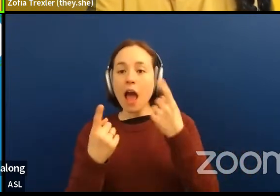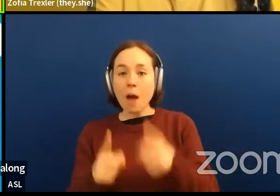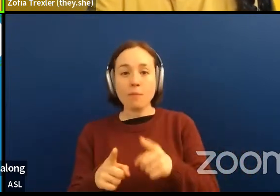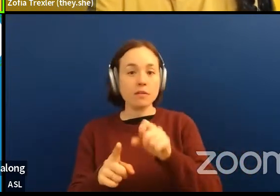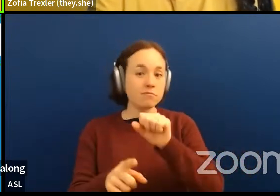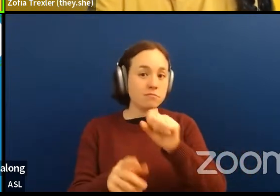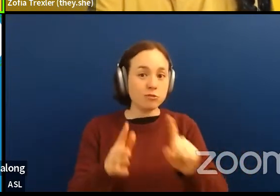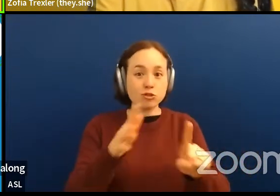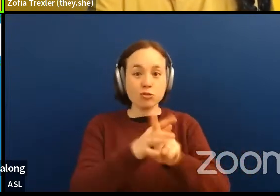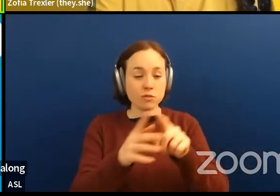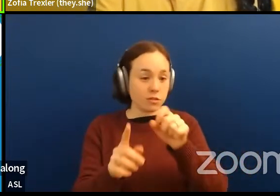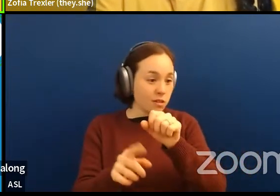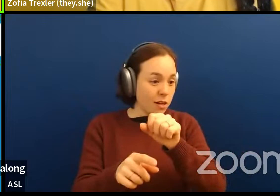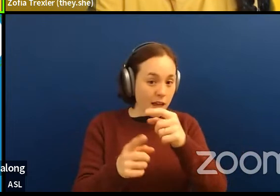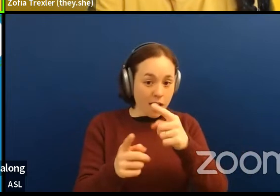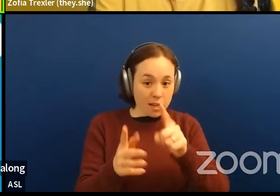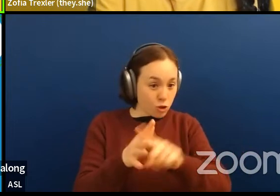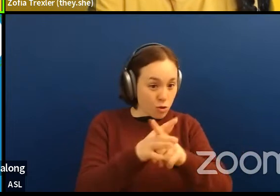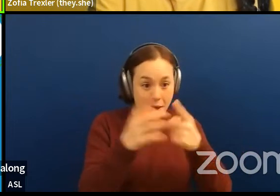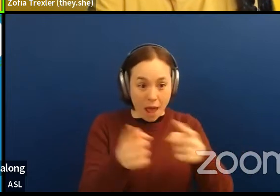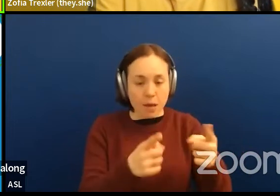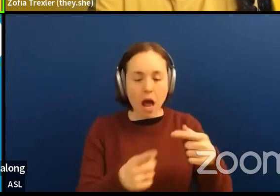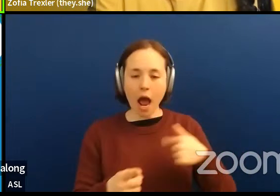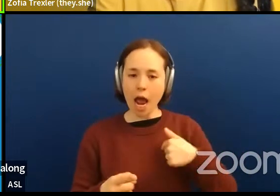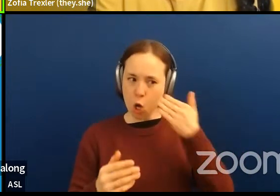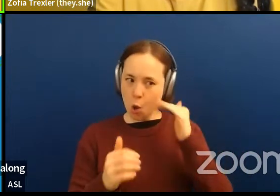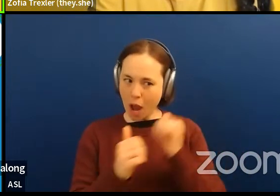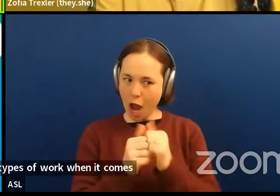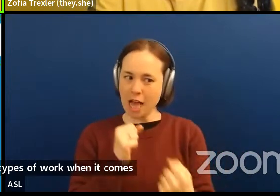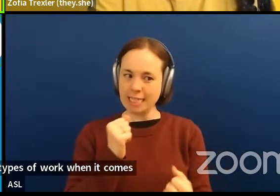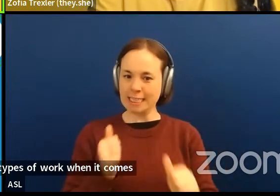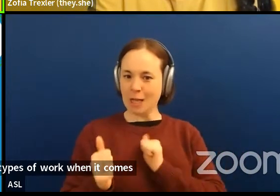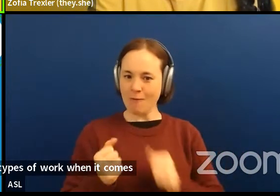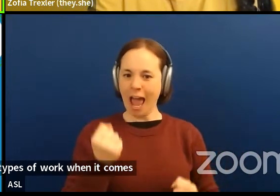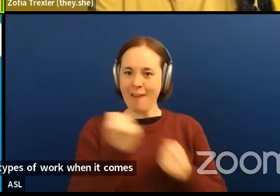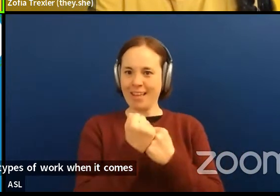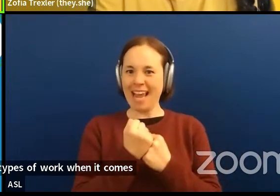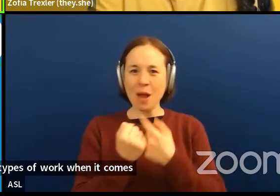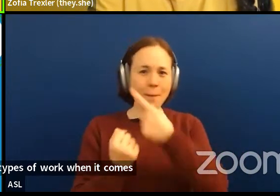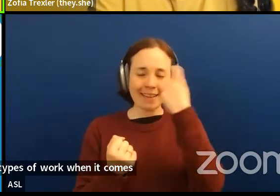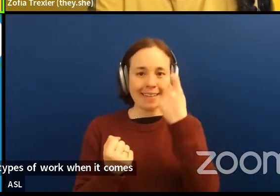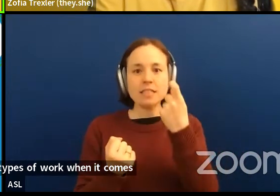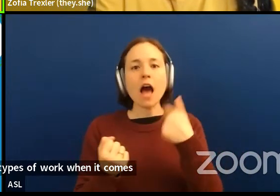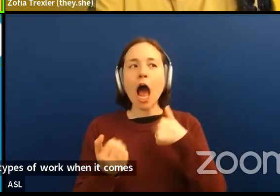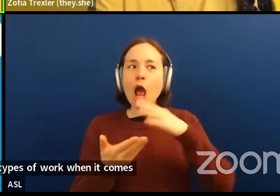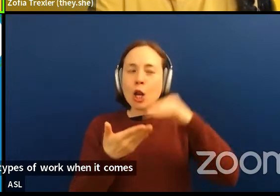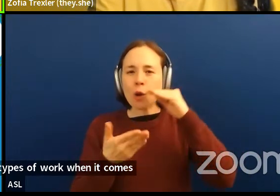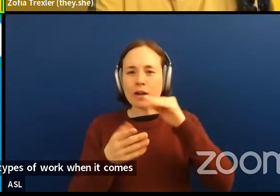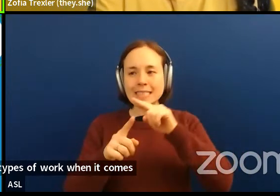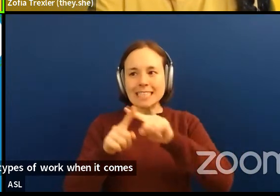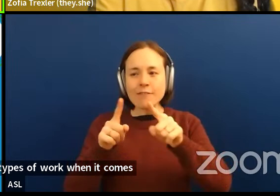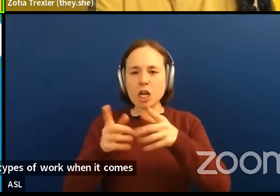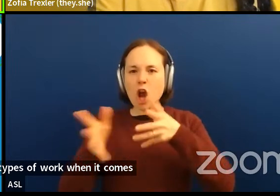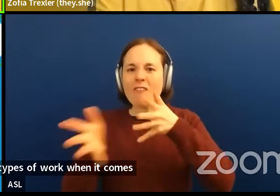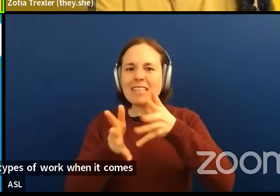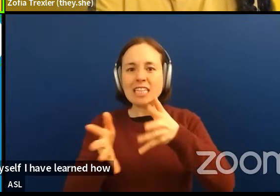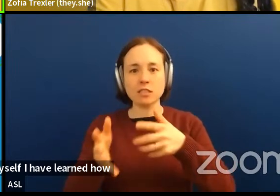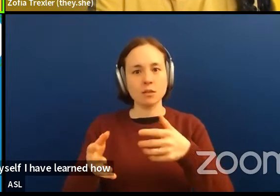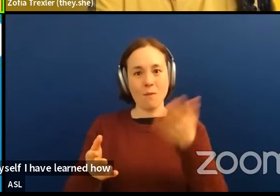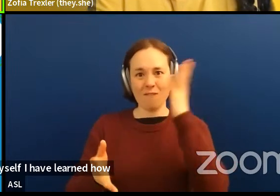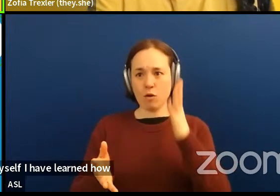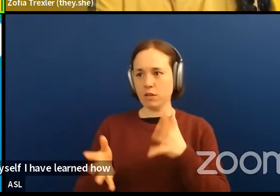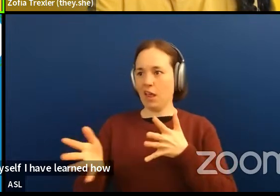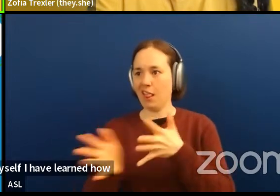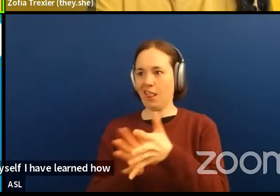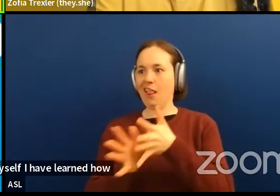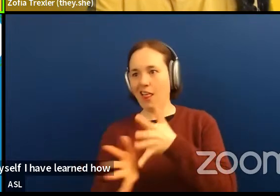to advocating for myself, because I have learned how to navigate certain conversations in a proper